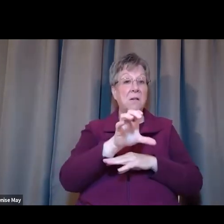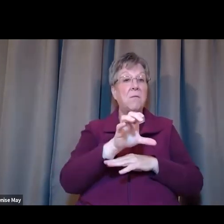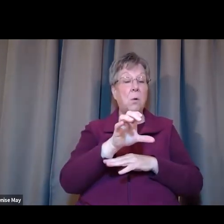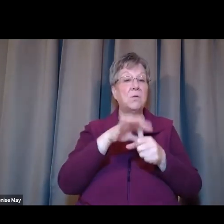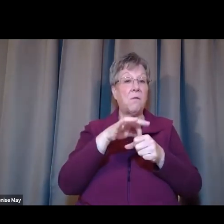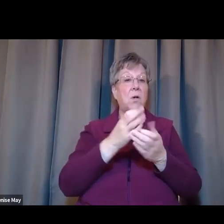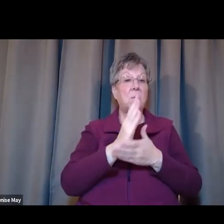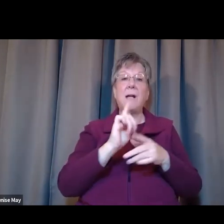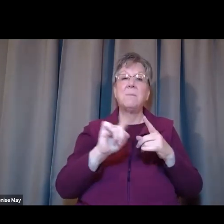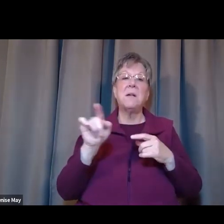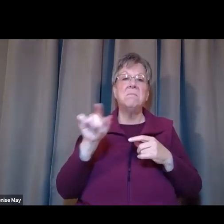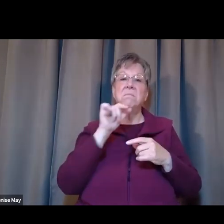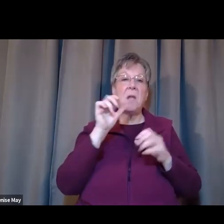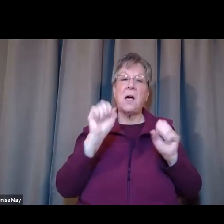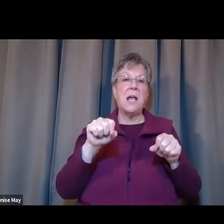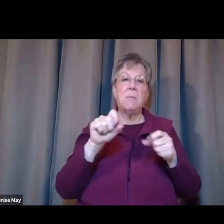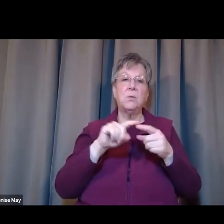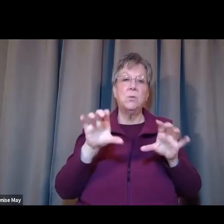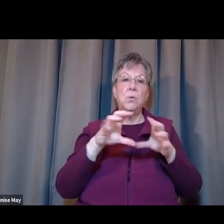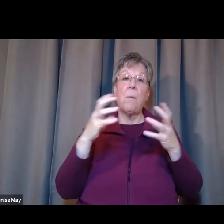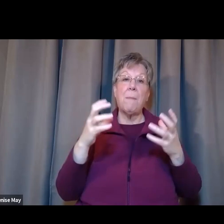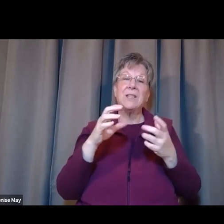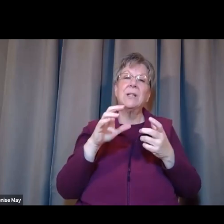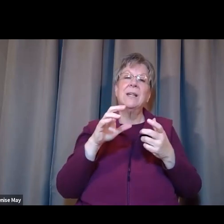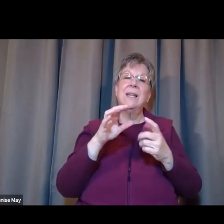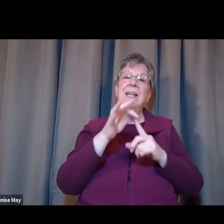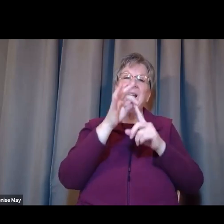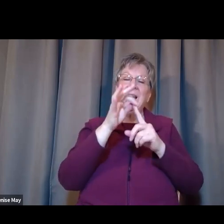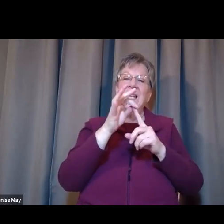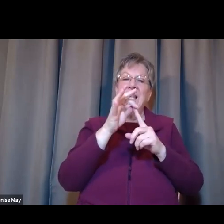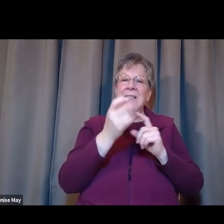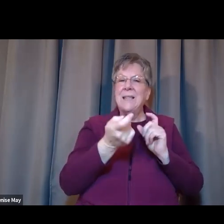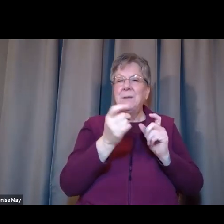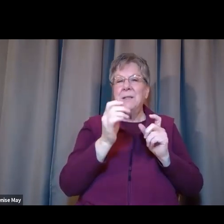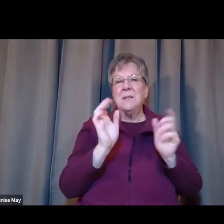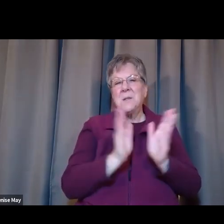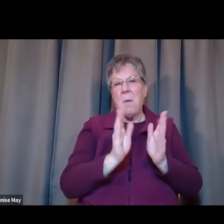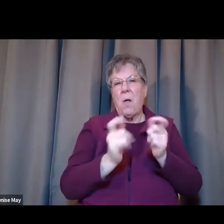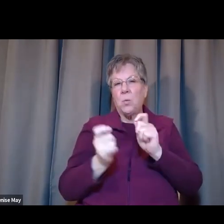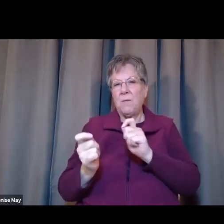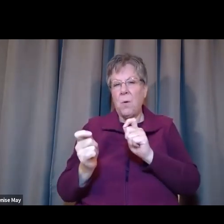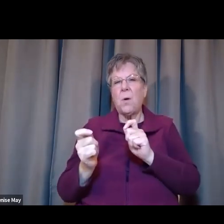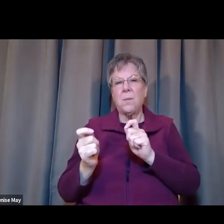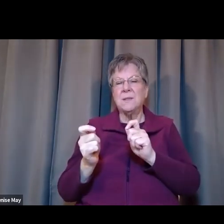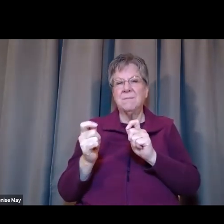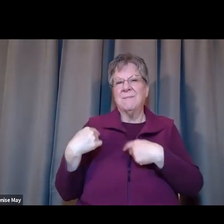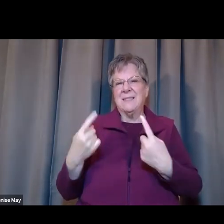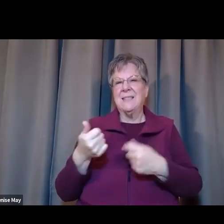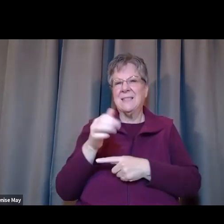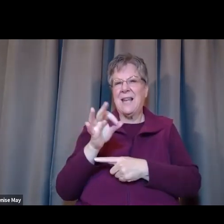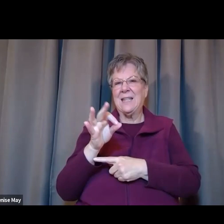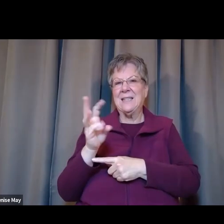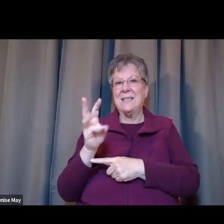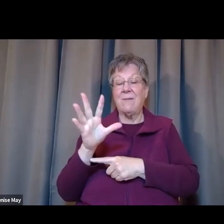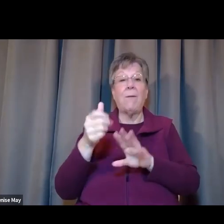has been unable to enact anything more than incremental reform since the historic Voting Rights Act of 1965. And the Supreme